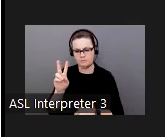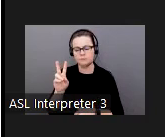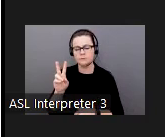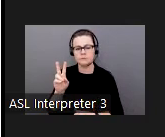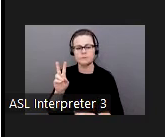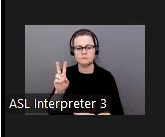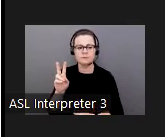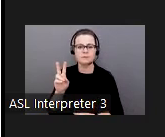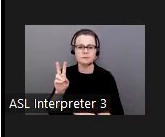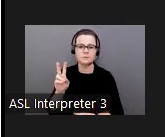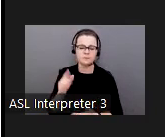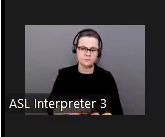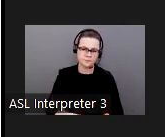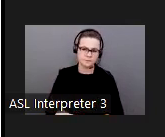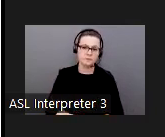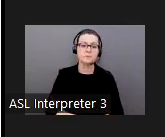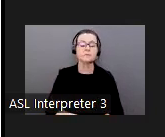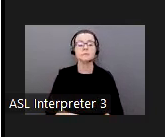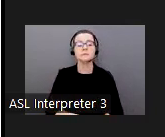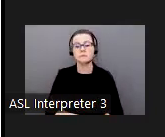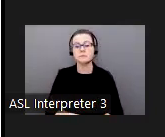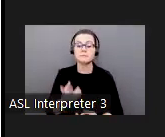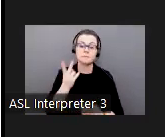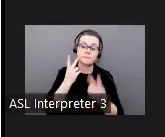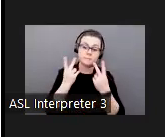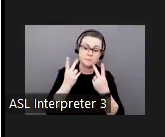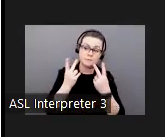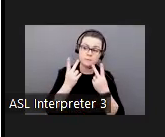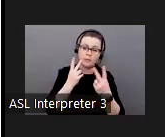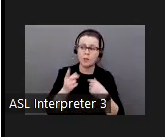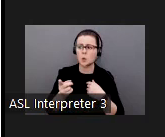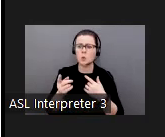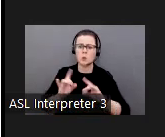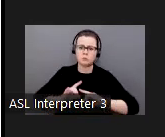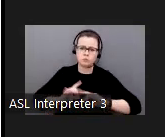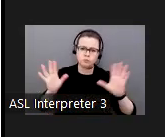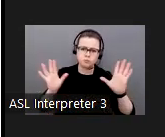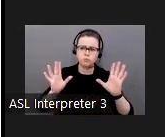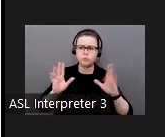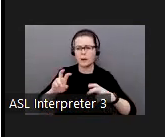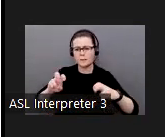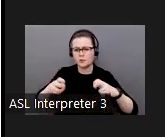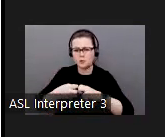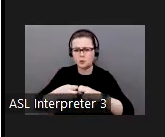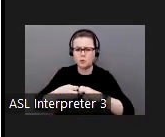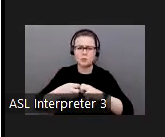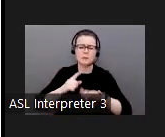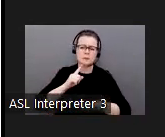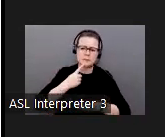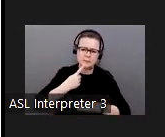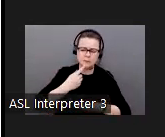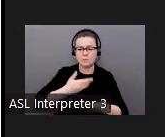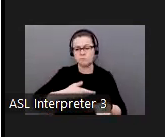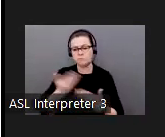of the situations where you're more likely to have serious injury, hospitalization, and